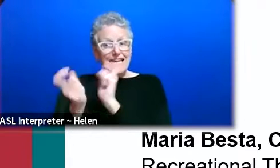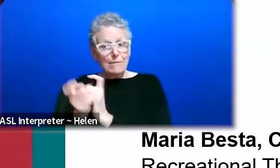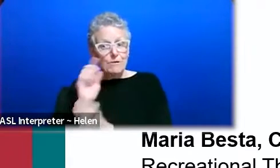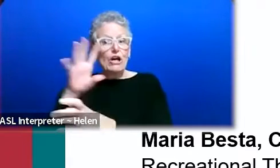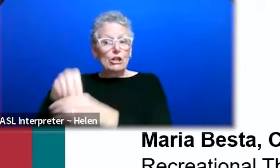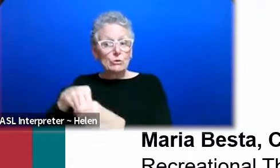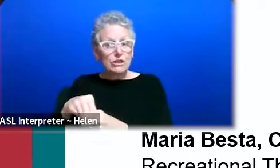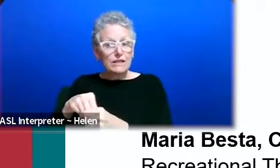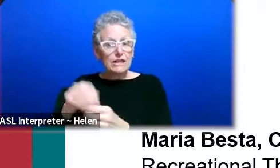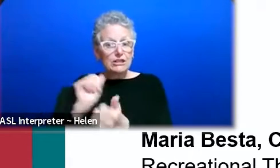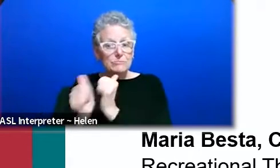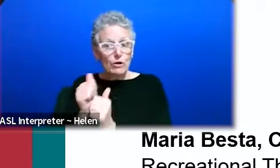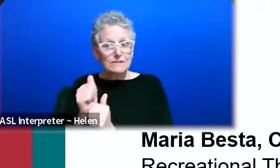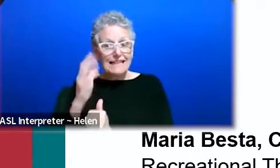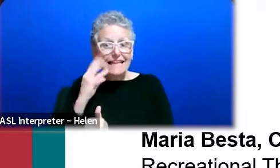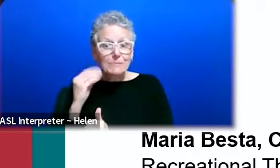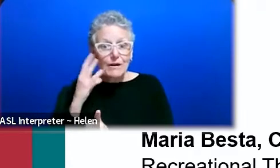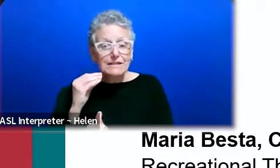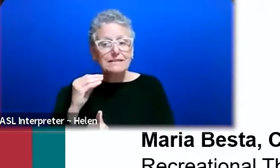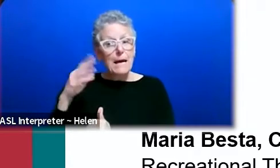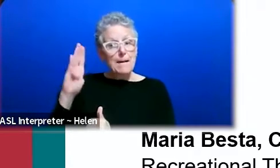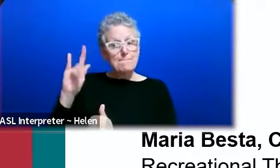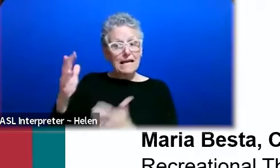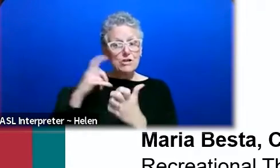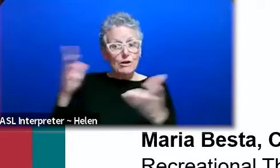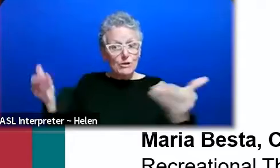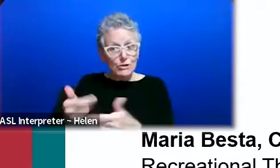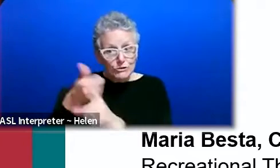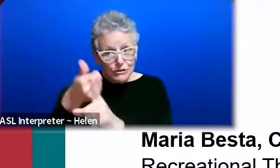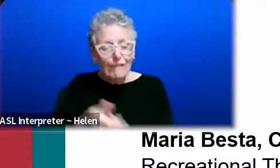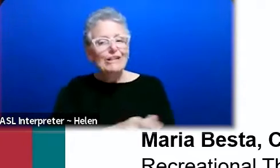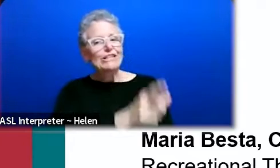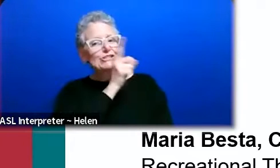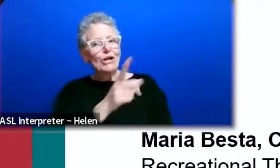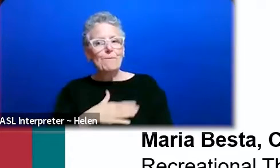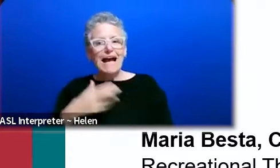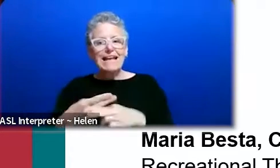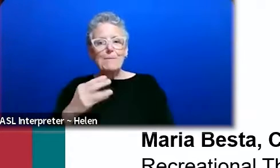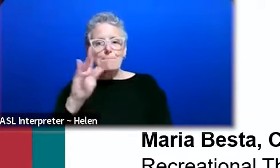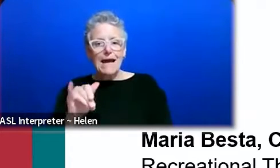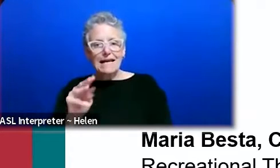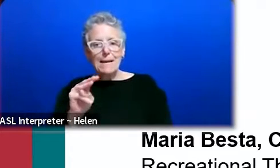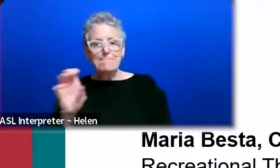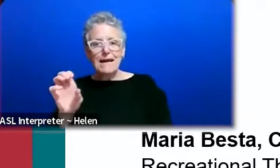Experience. And Becky, if you want to introduce yourself. Sure. I'm Becky McVeigh. I've been a